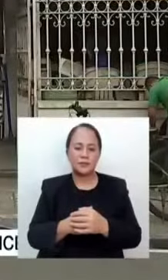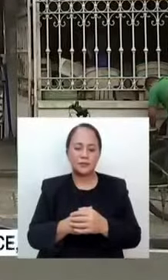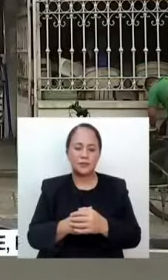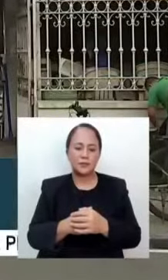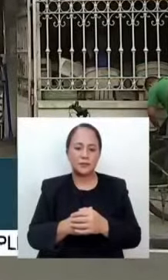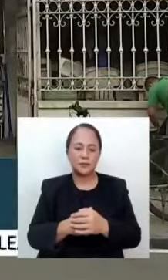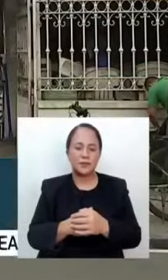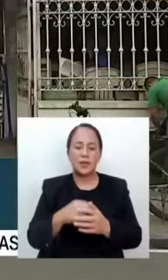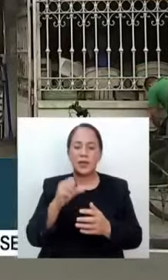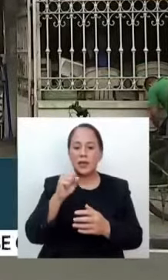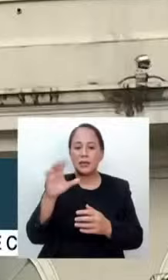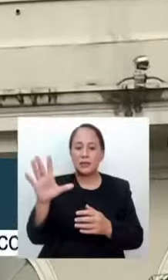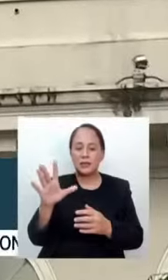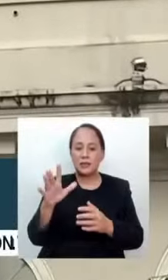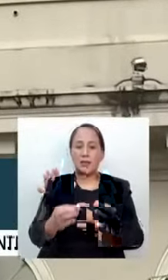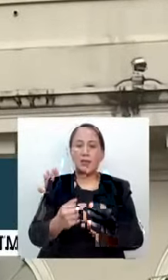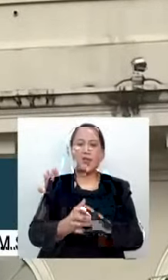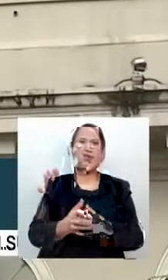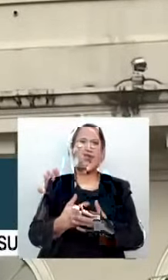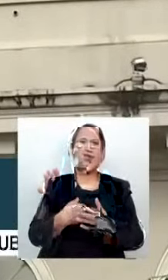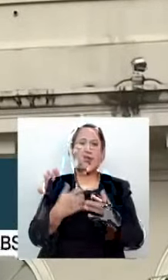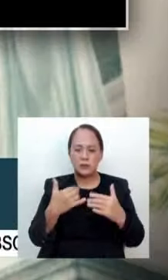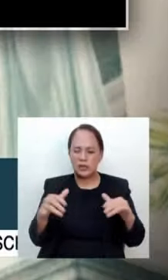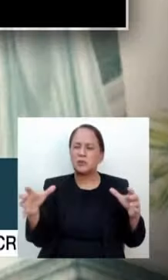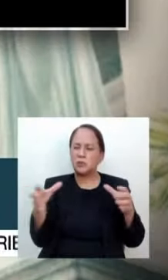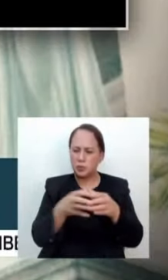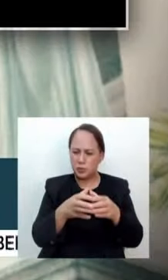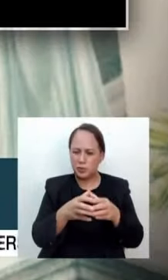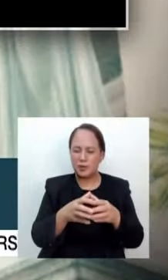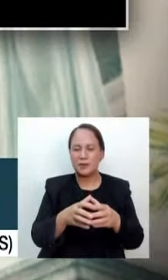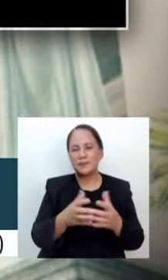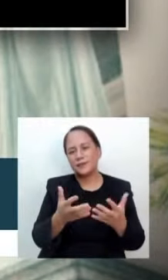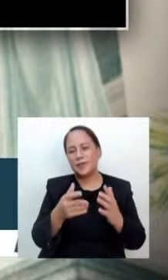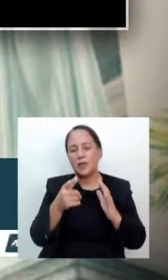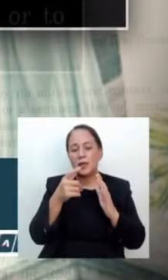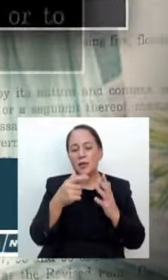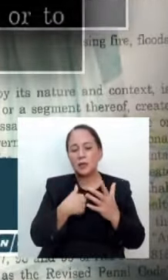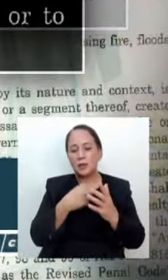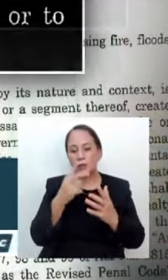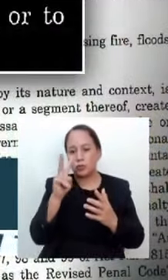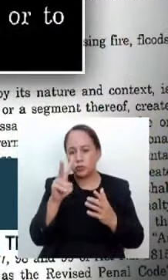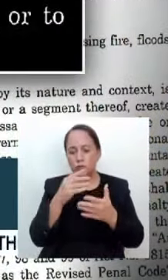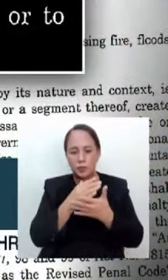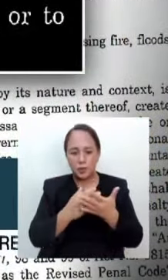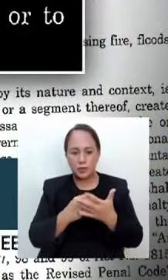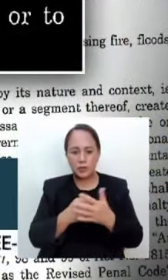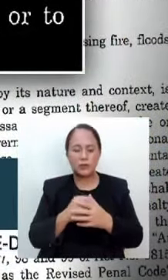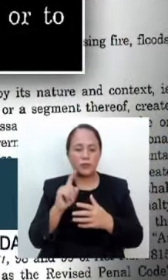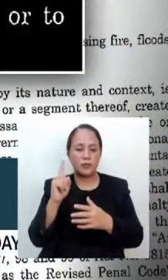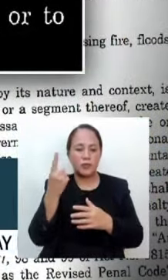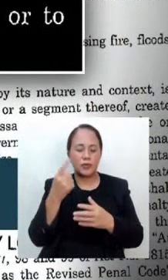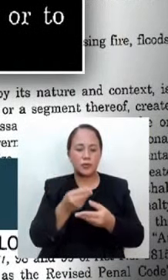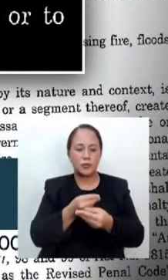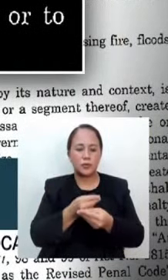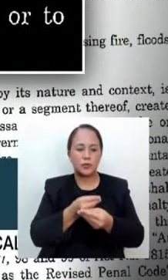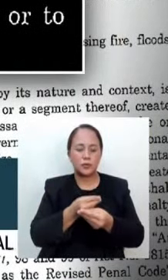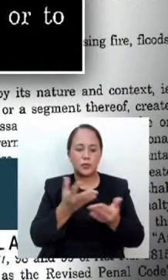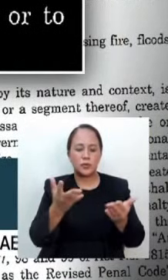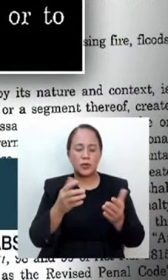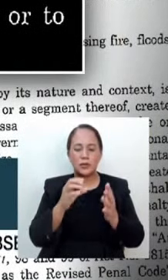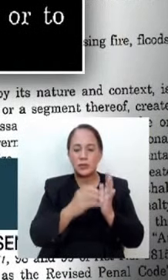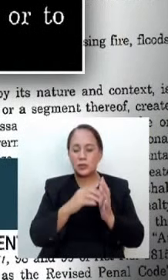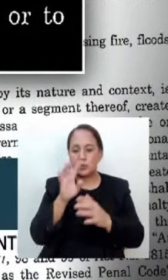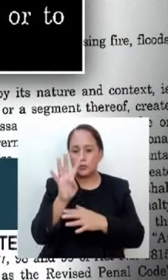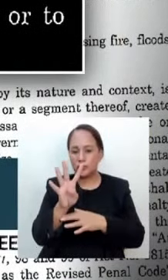Supreme Court magistrates sealed the fate of the contested measure, except for two parts. First, a proviso under Section 4,